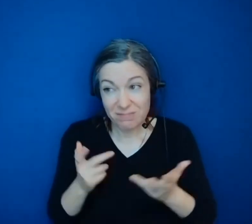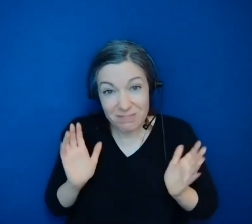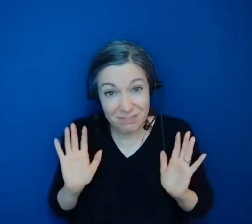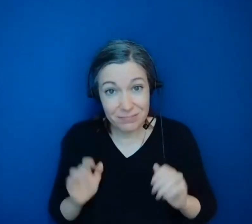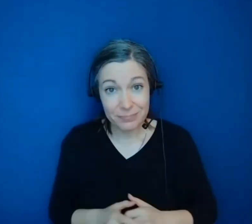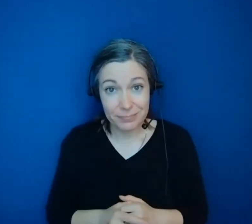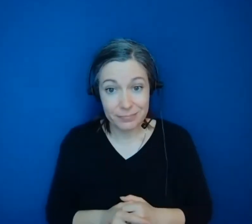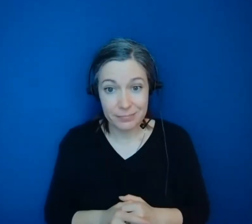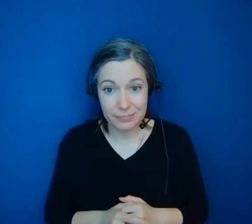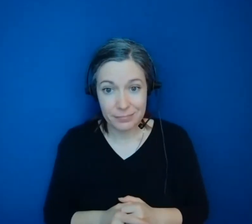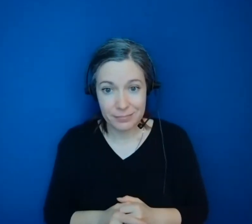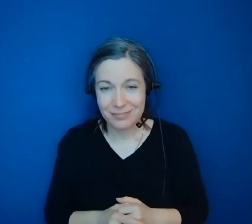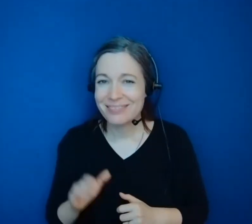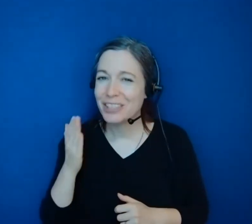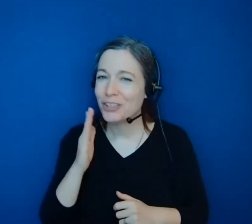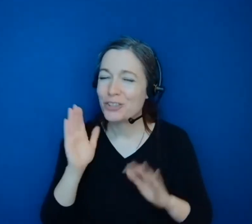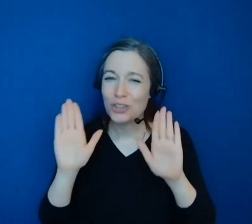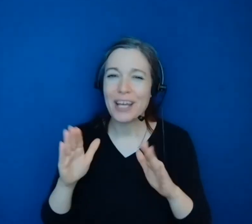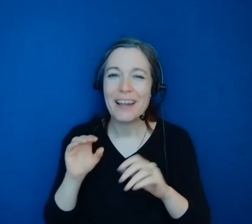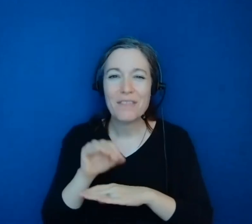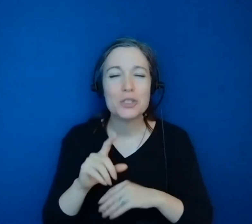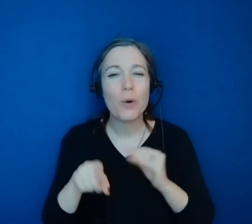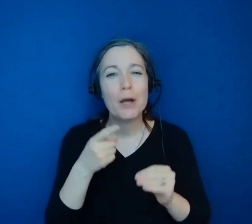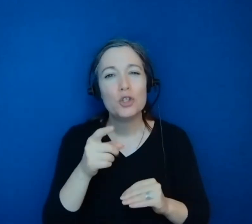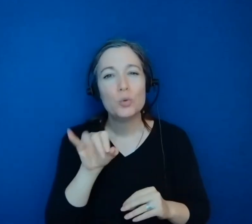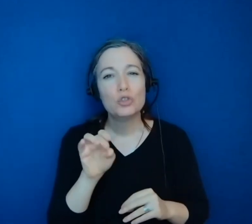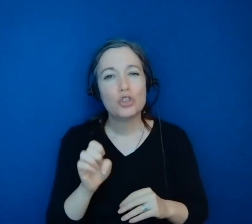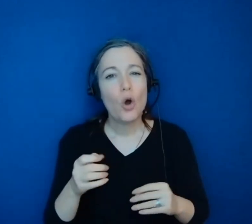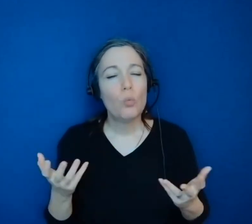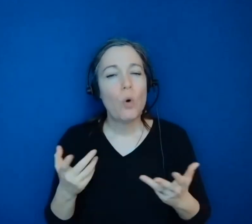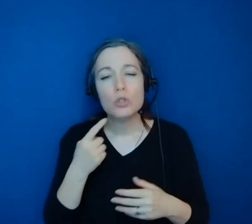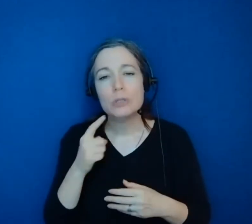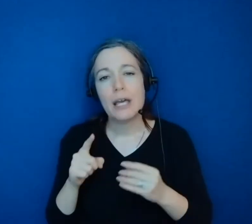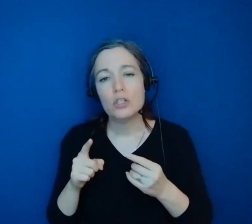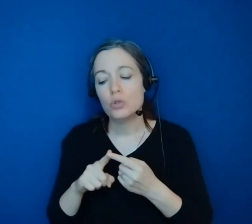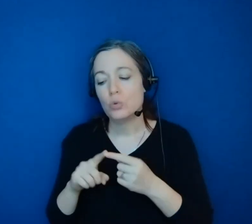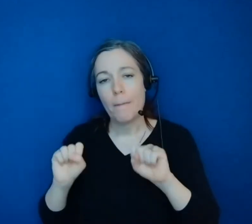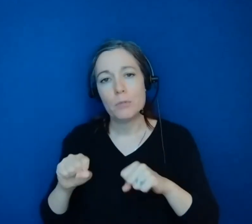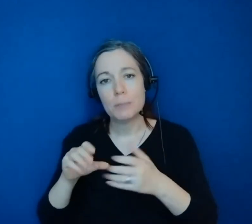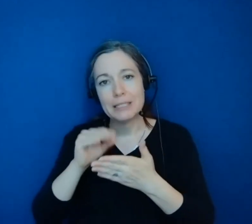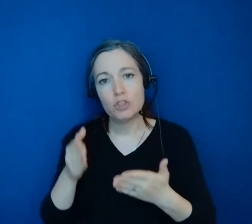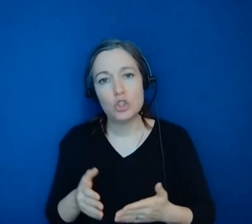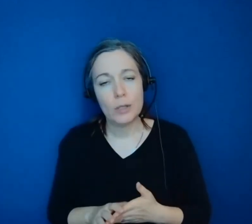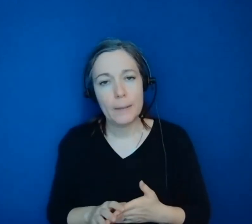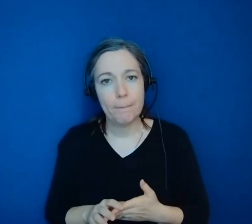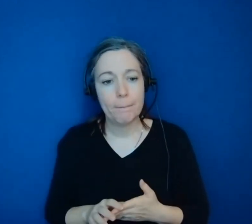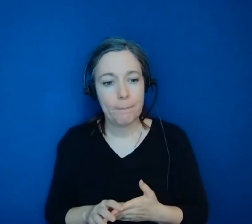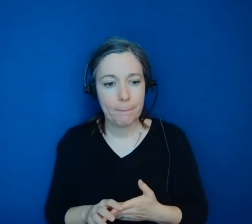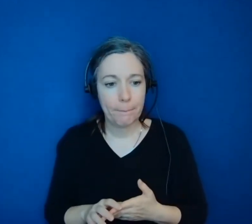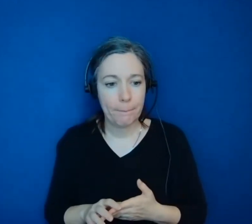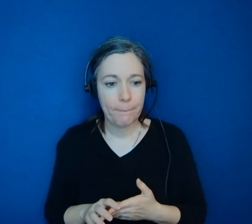what I got. That's great advice. How about you Joe advice would you give to a prospective student going through the college process.